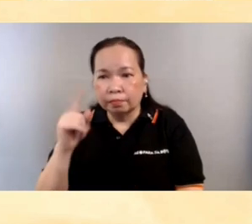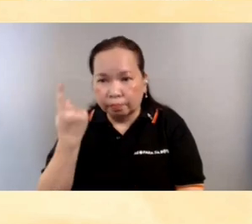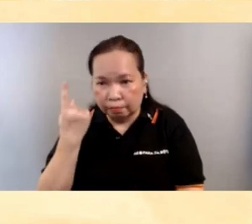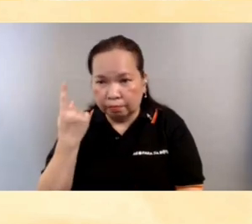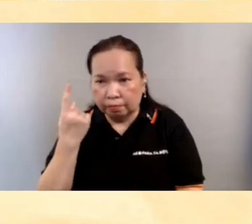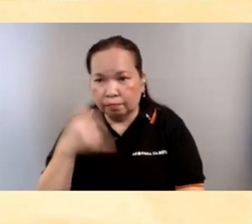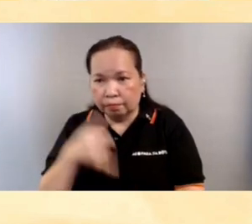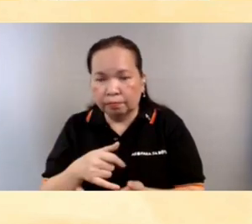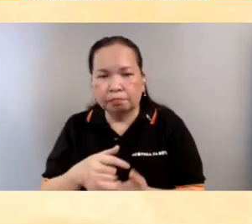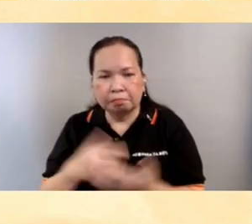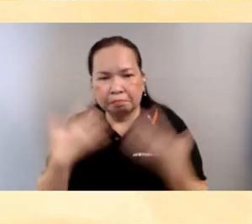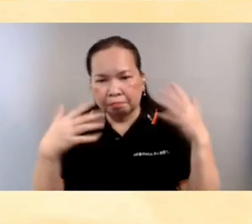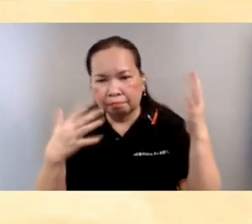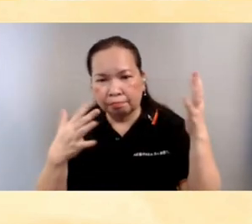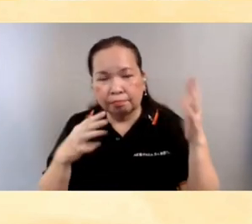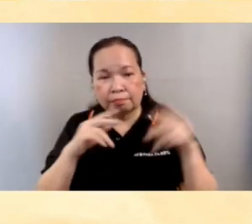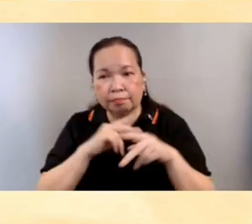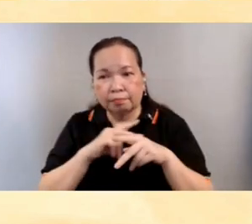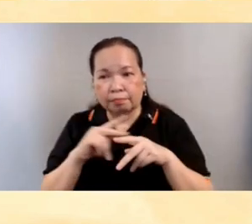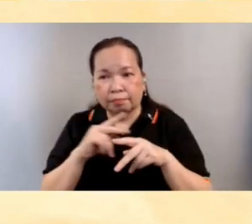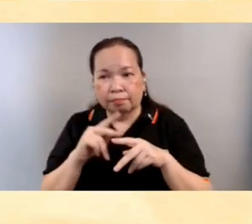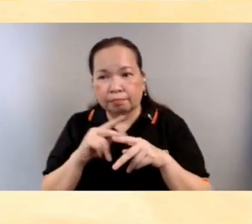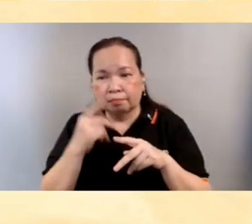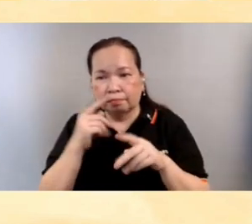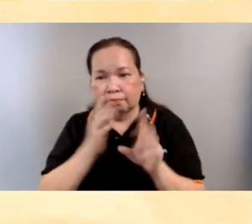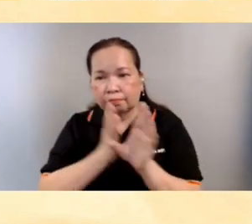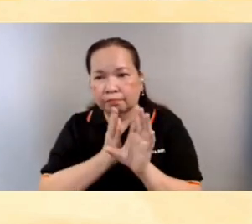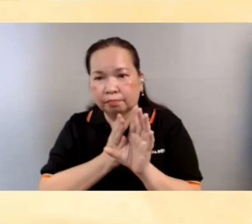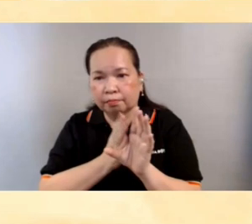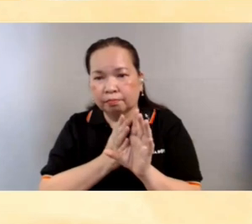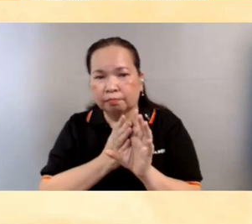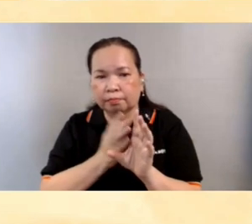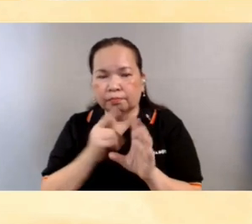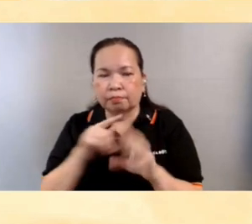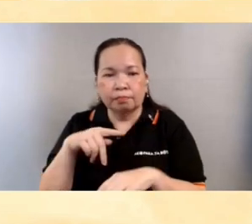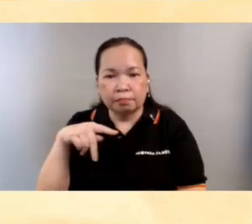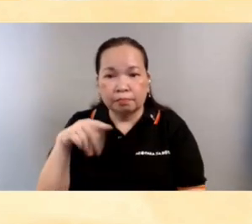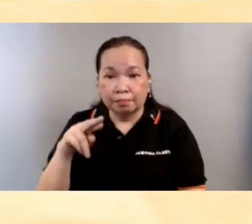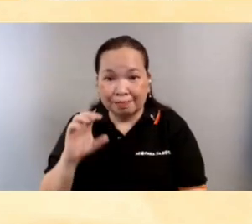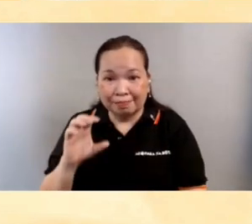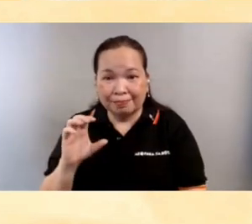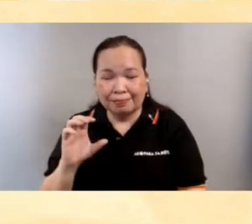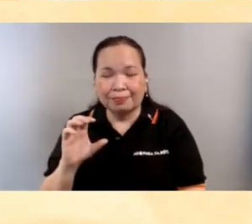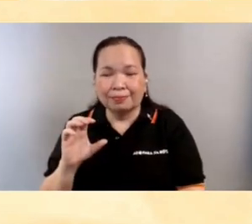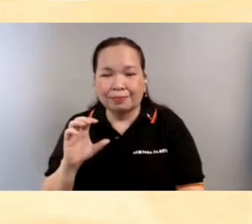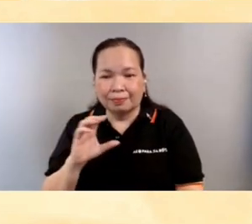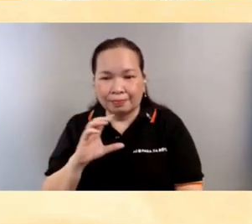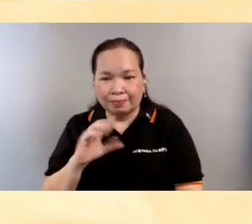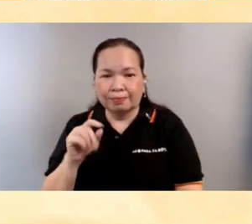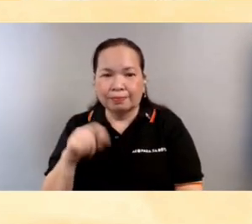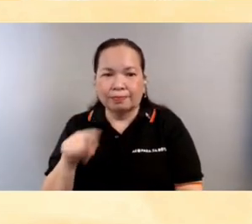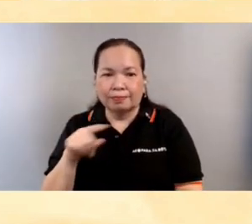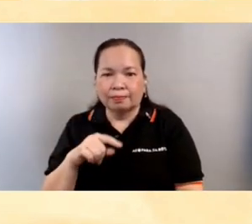ever Outstanding Professional for Psychology by the Philippine Regulatory Commission, Most